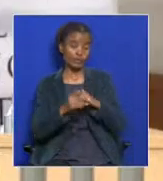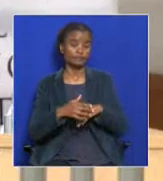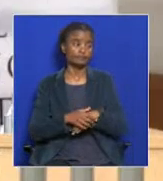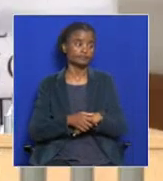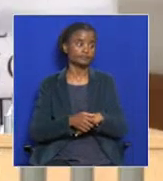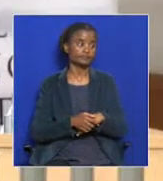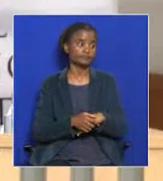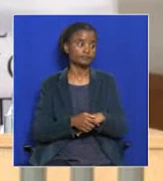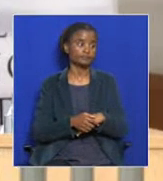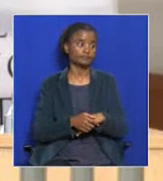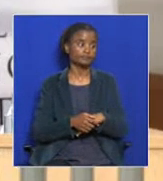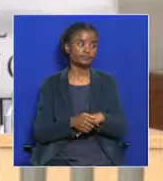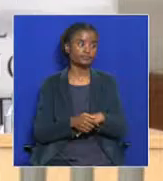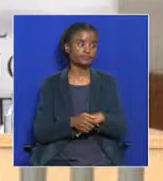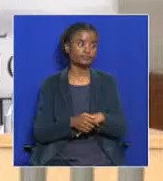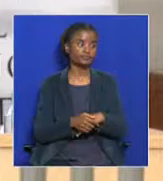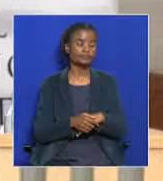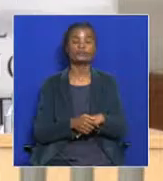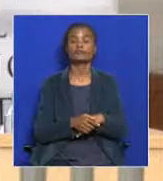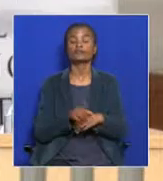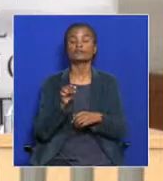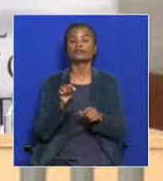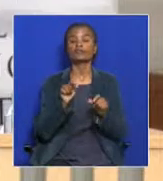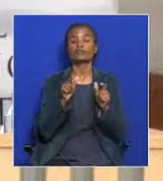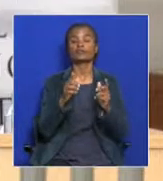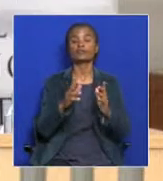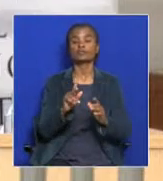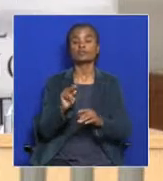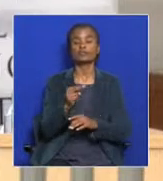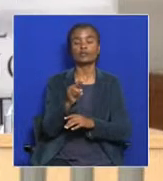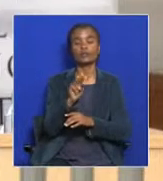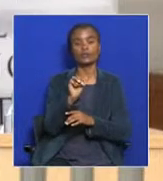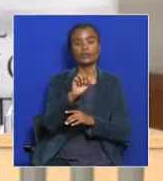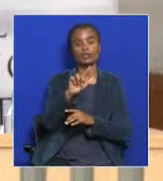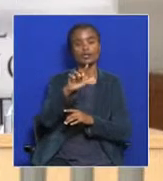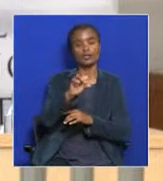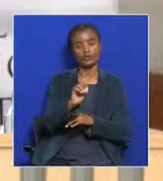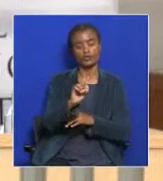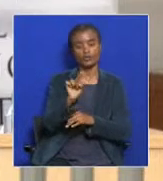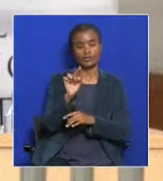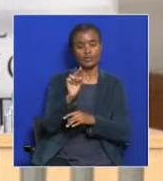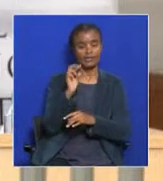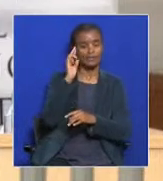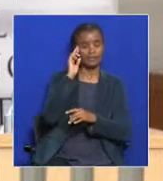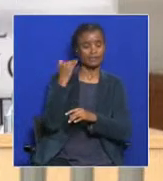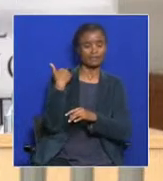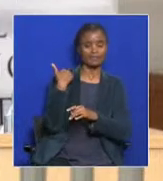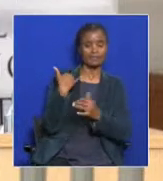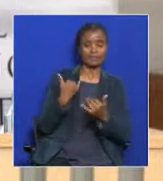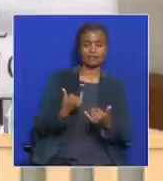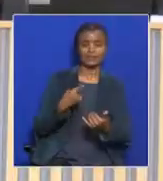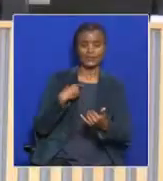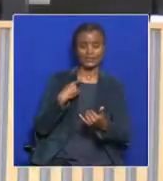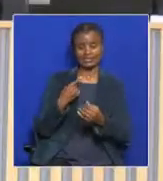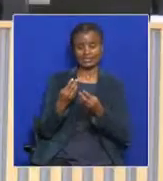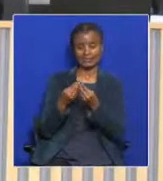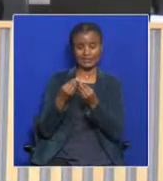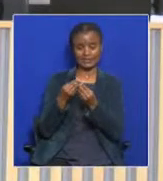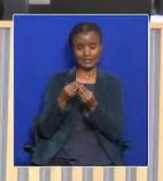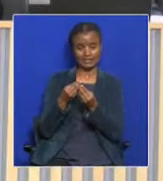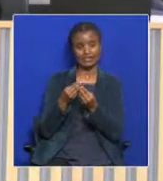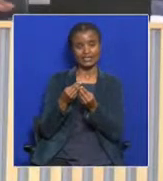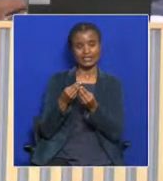And Commissioner Kumalo has just reminded me I didn't deal with something, but because I've started this question, may I just complete it? I'll also double back to the